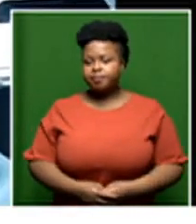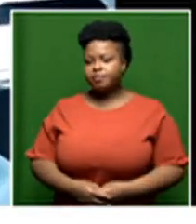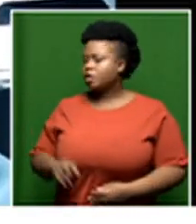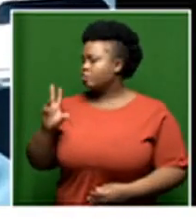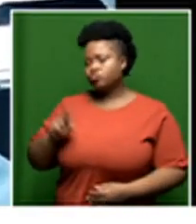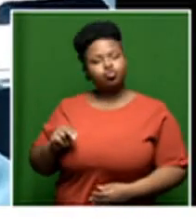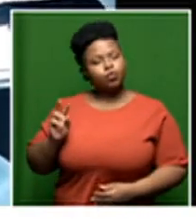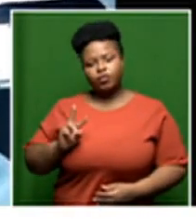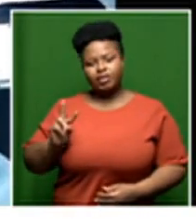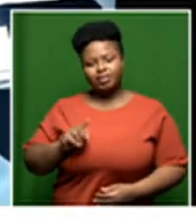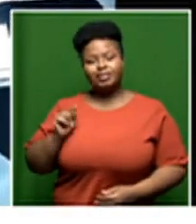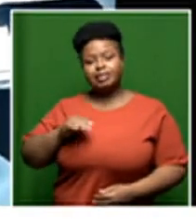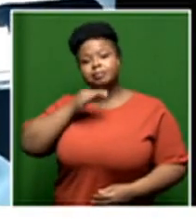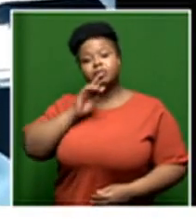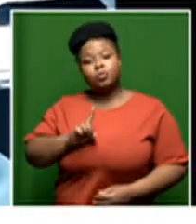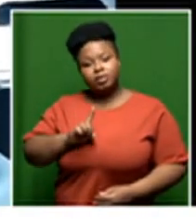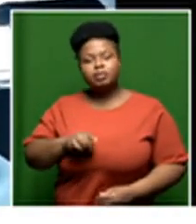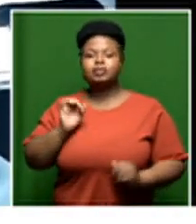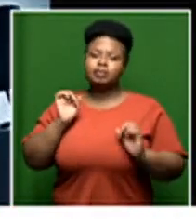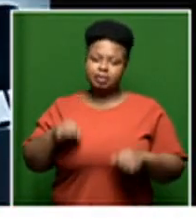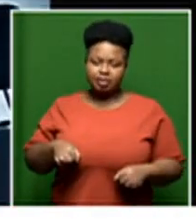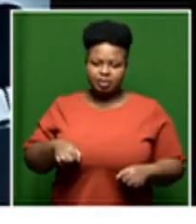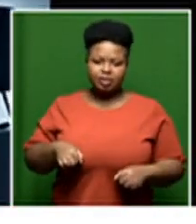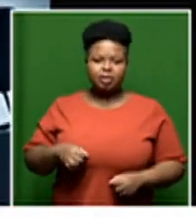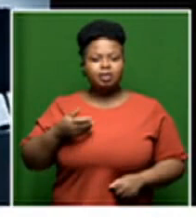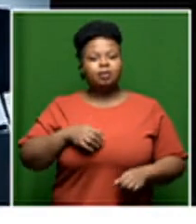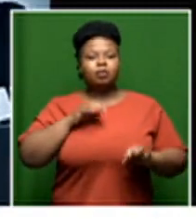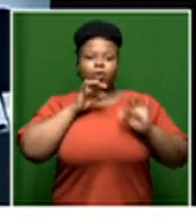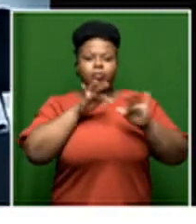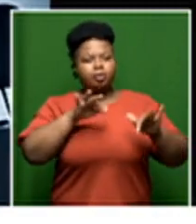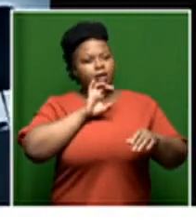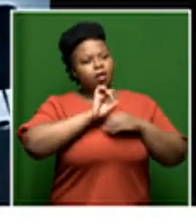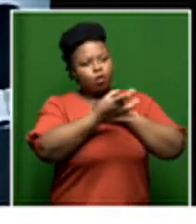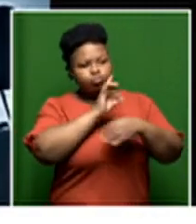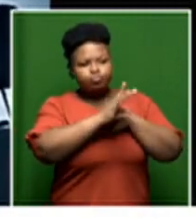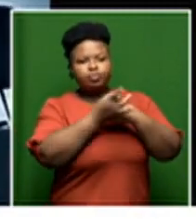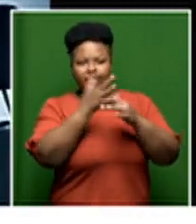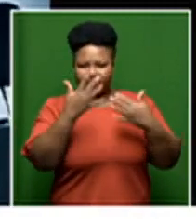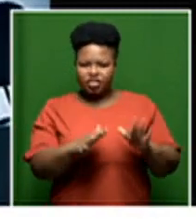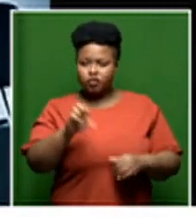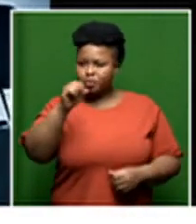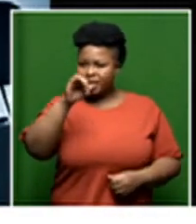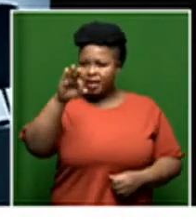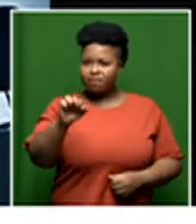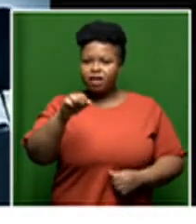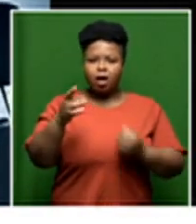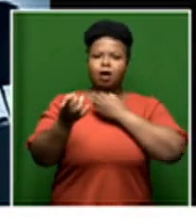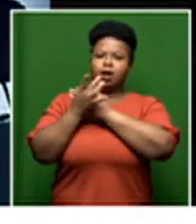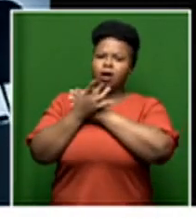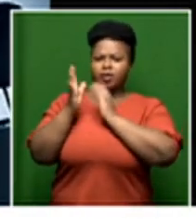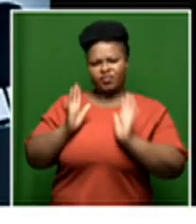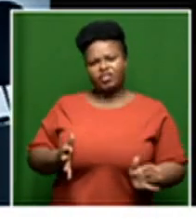No, Violet. What that means is that as much as there was public communication from SAFA previously on this Luc Eymael